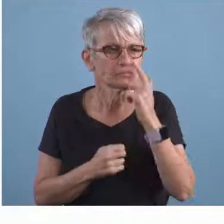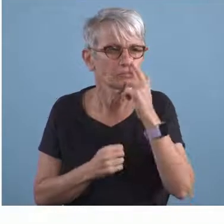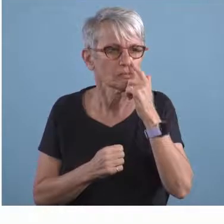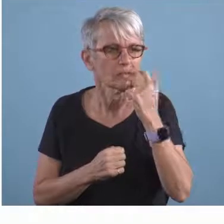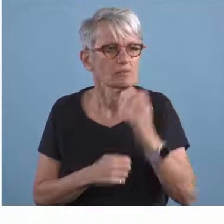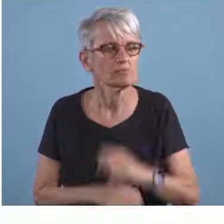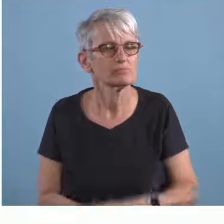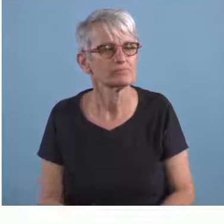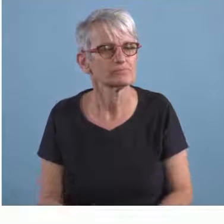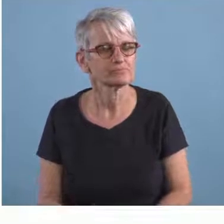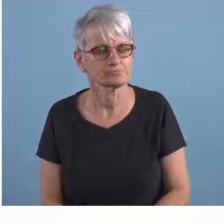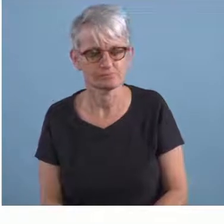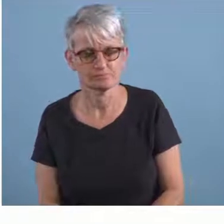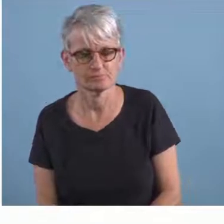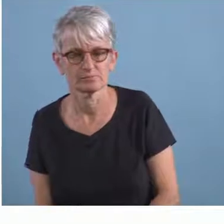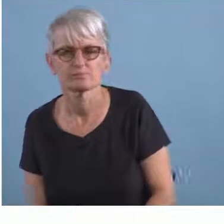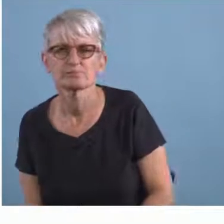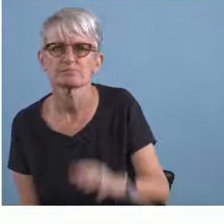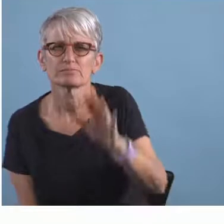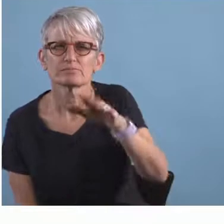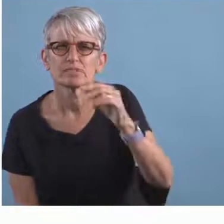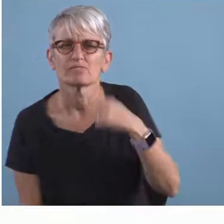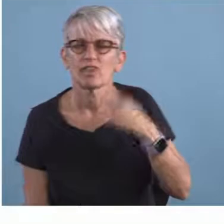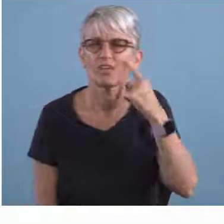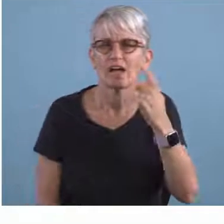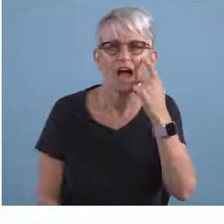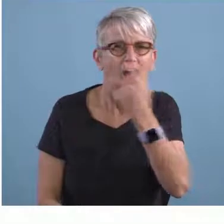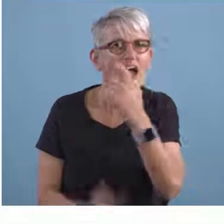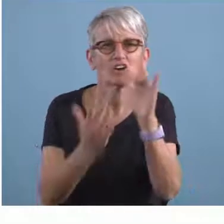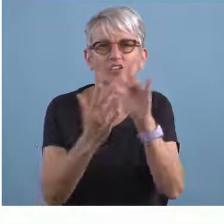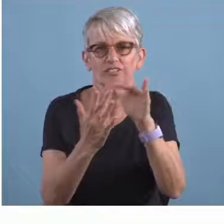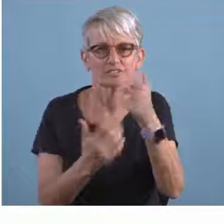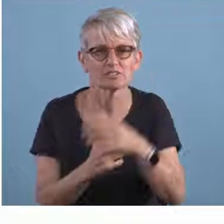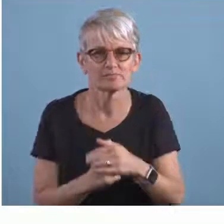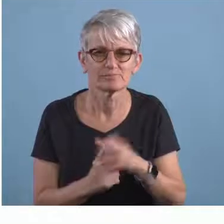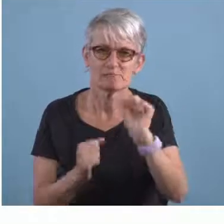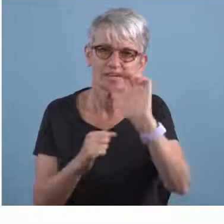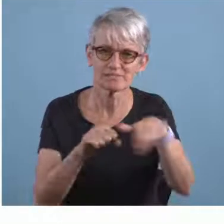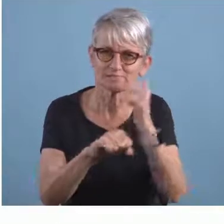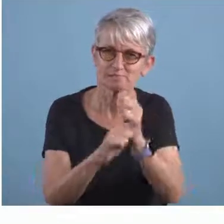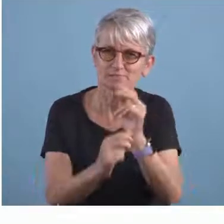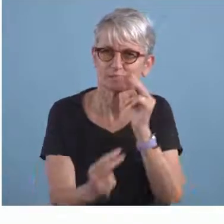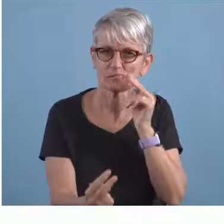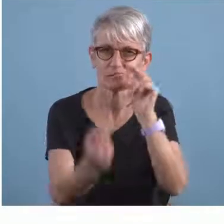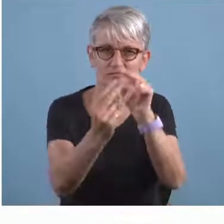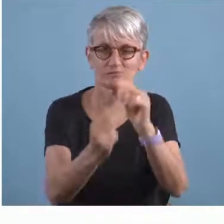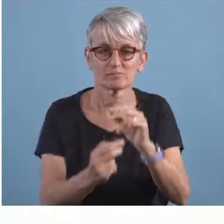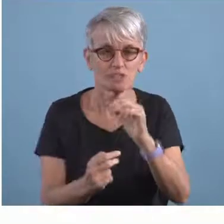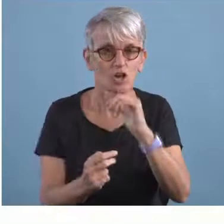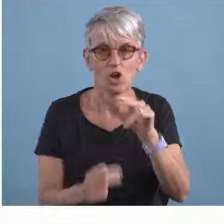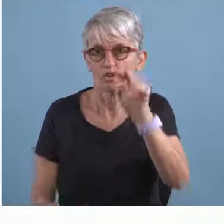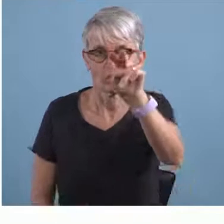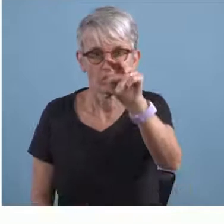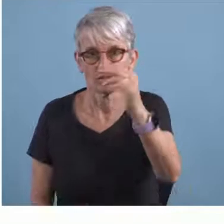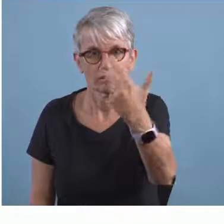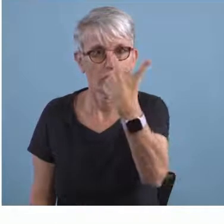For one, think about your eye contact. You have to establish eye contact, not by looking at your camera,